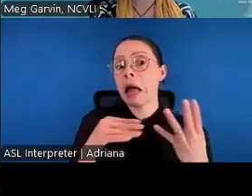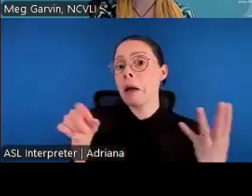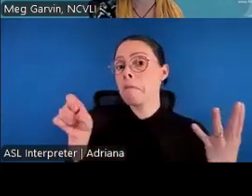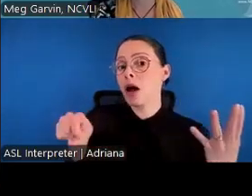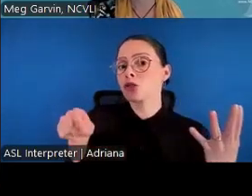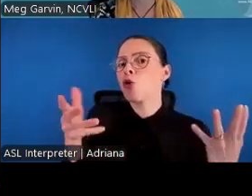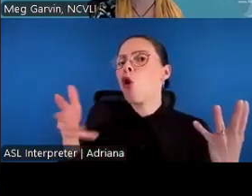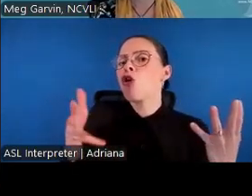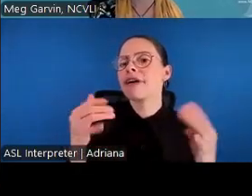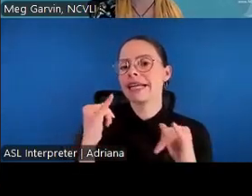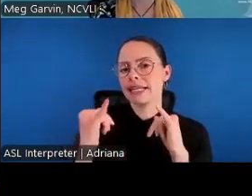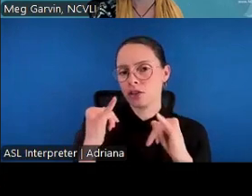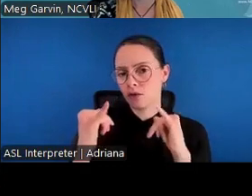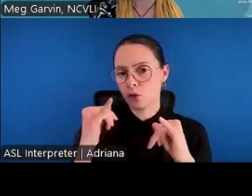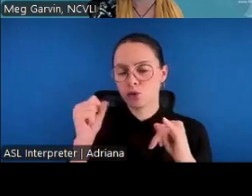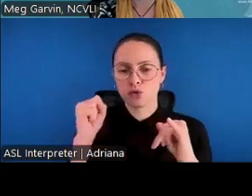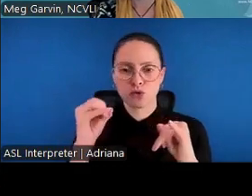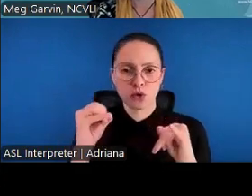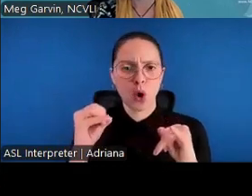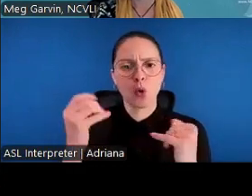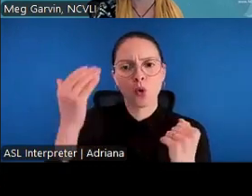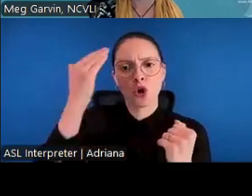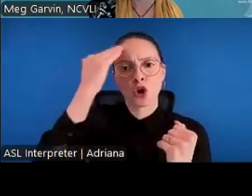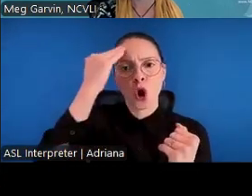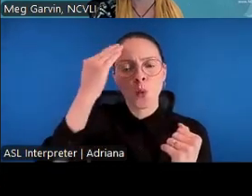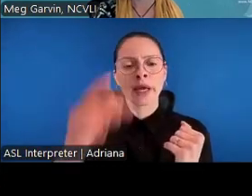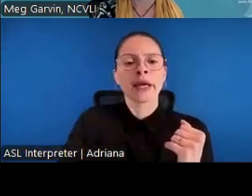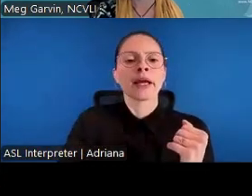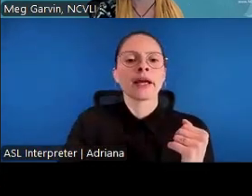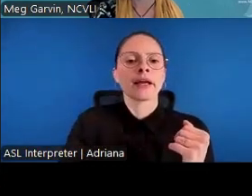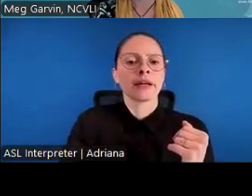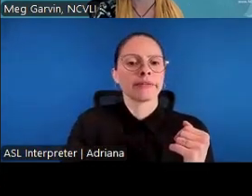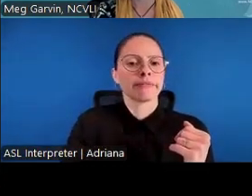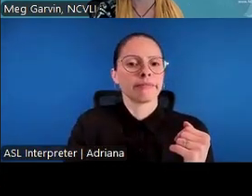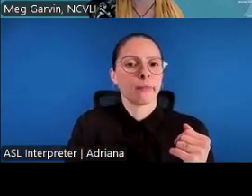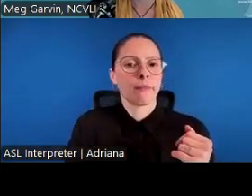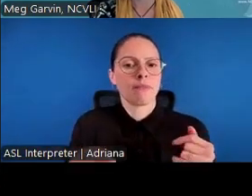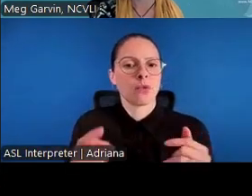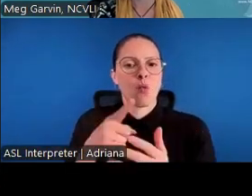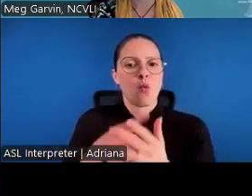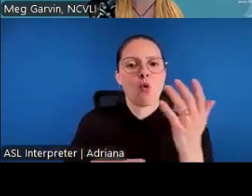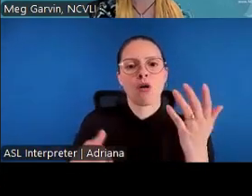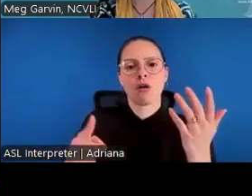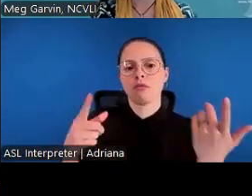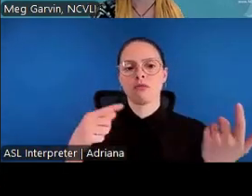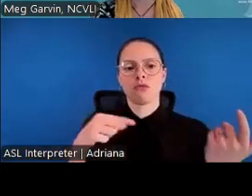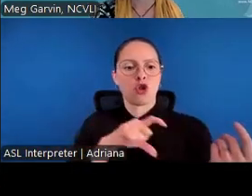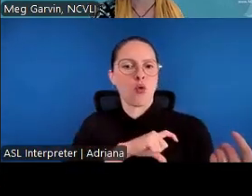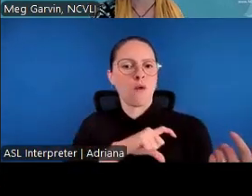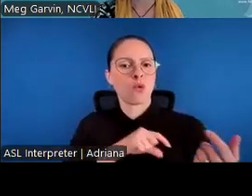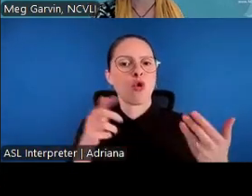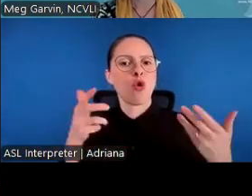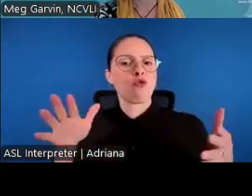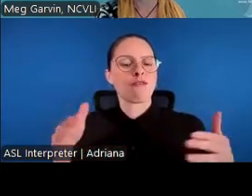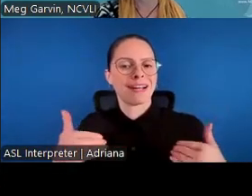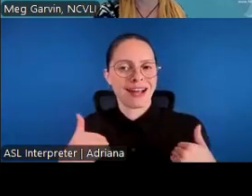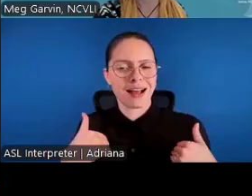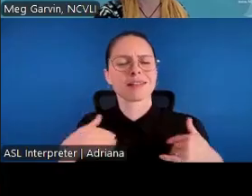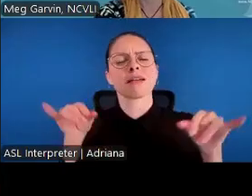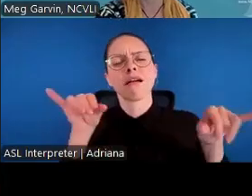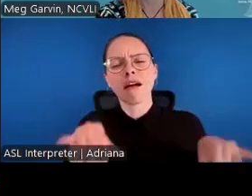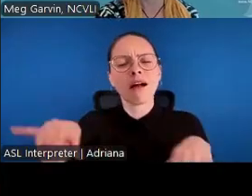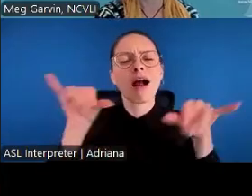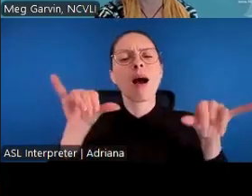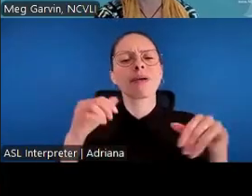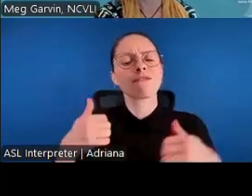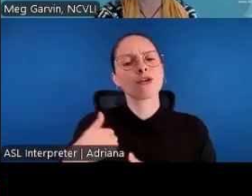right? So knowing what the law enforcement already has, it is common for military investigative units, when